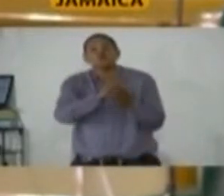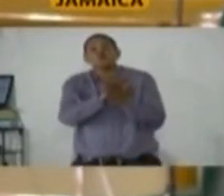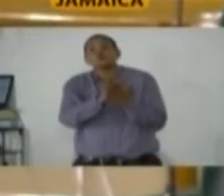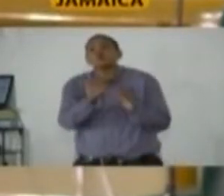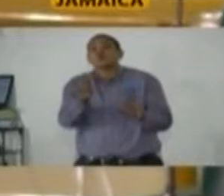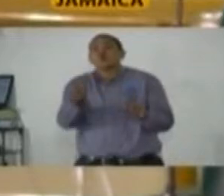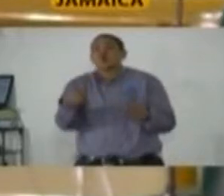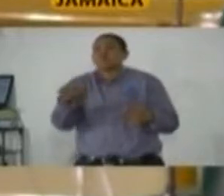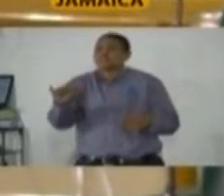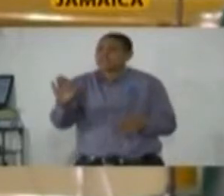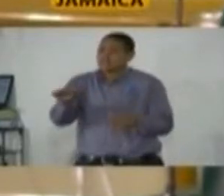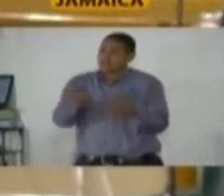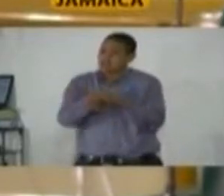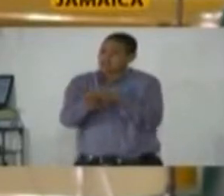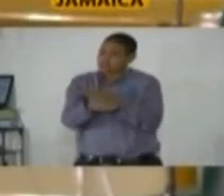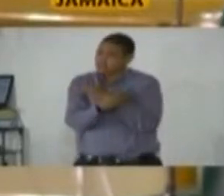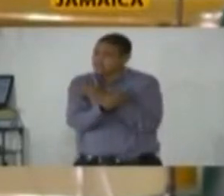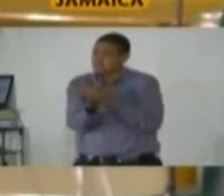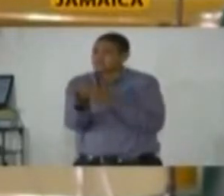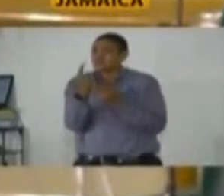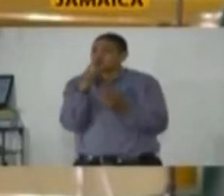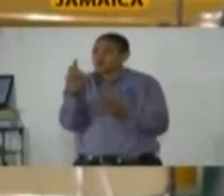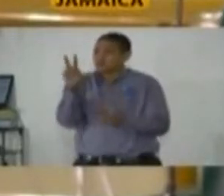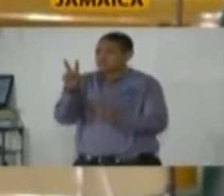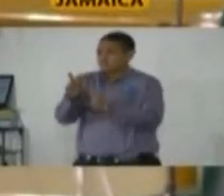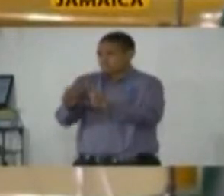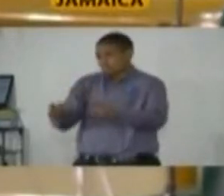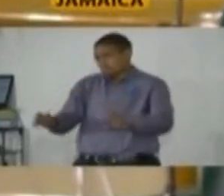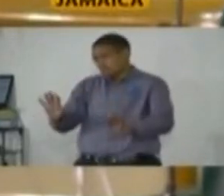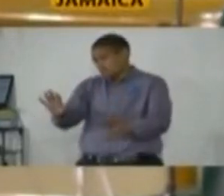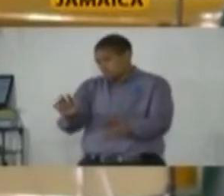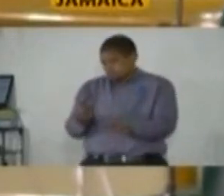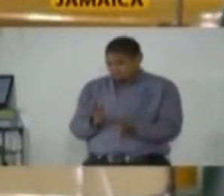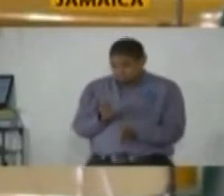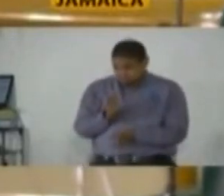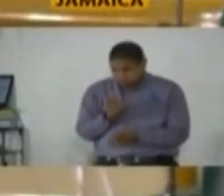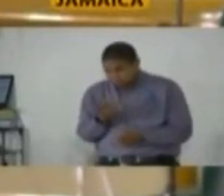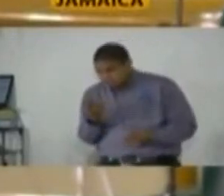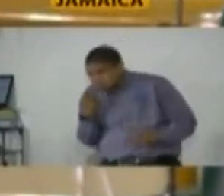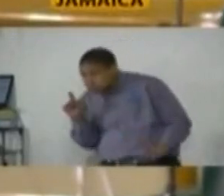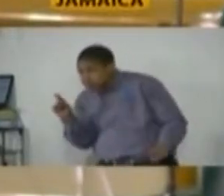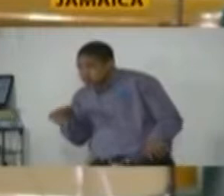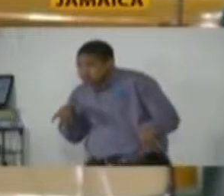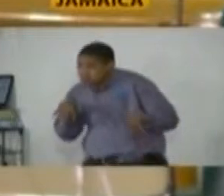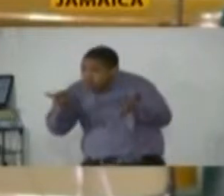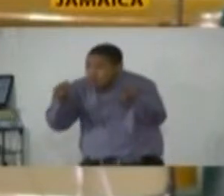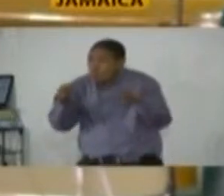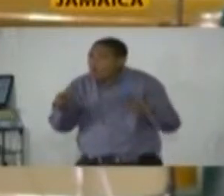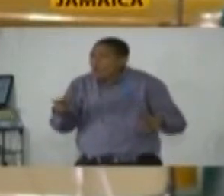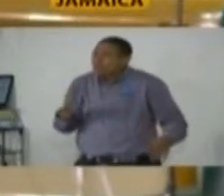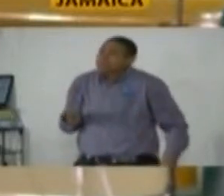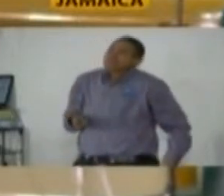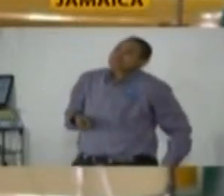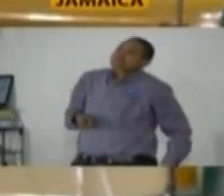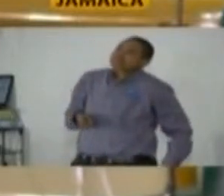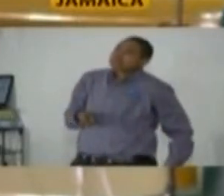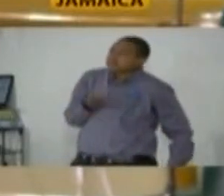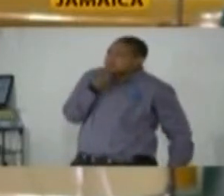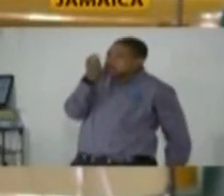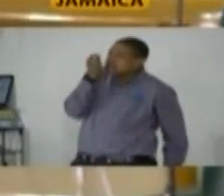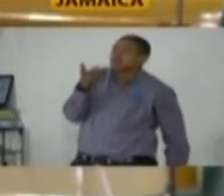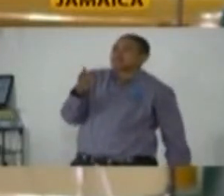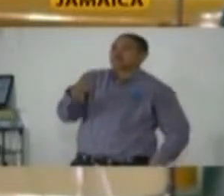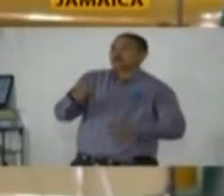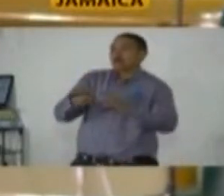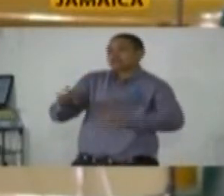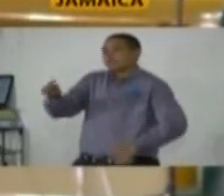assess them so that we can ascertain their levels of learning and also help them to move to the next level in their education